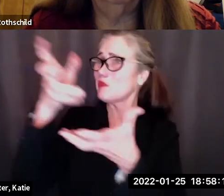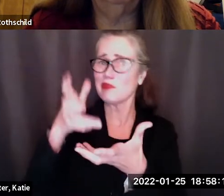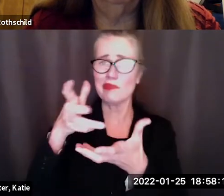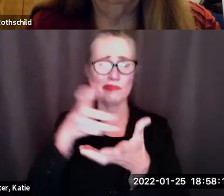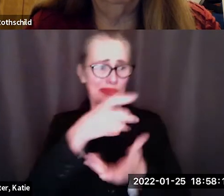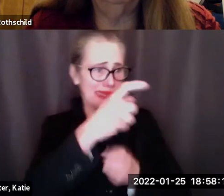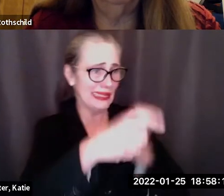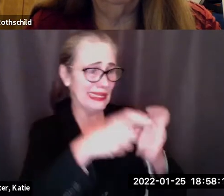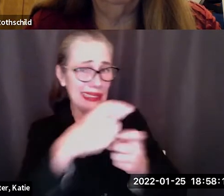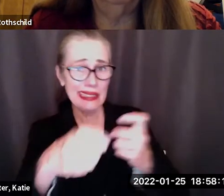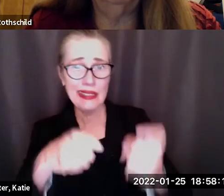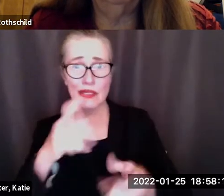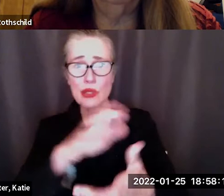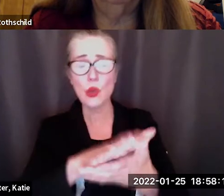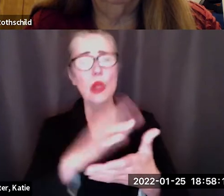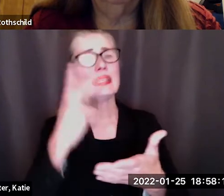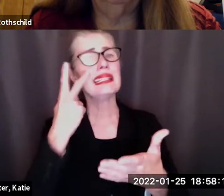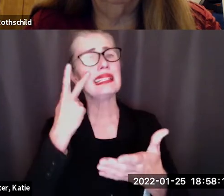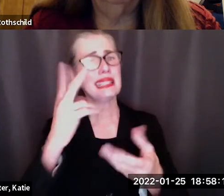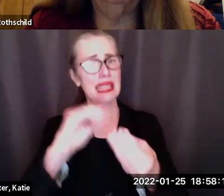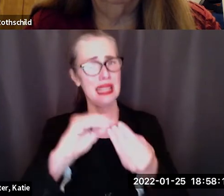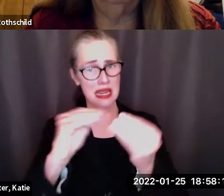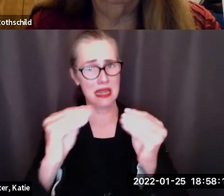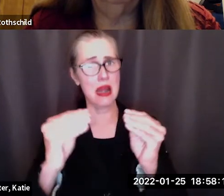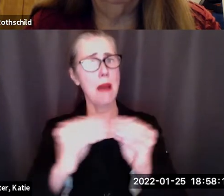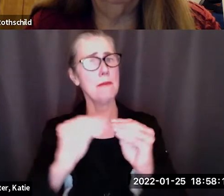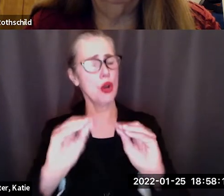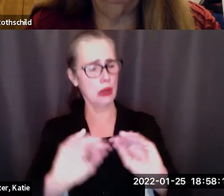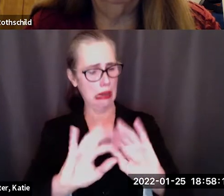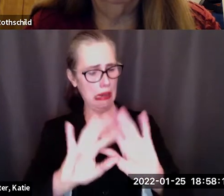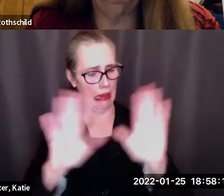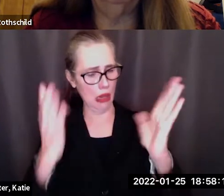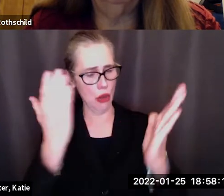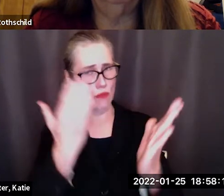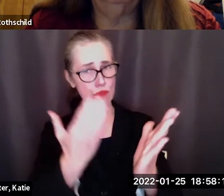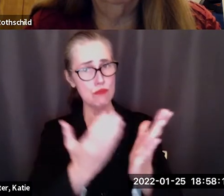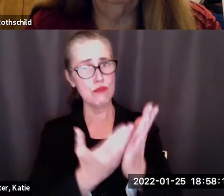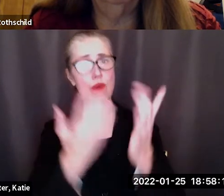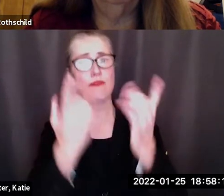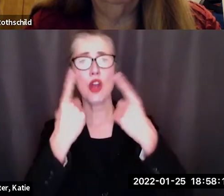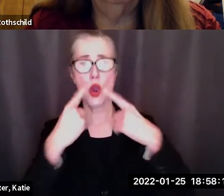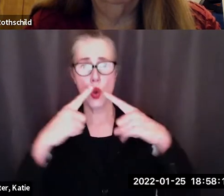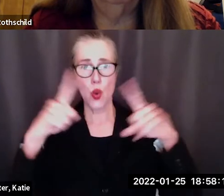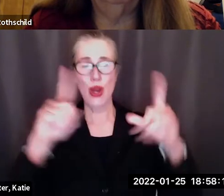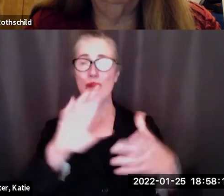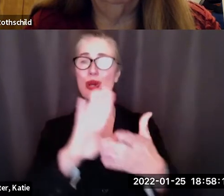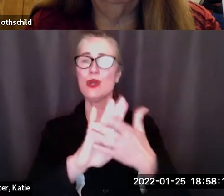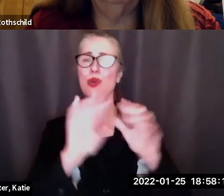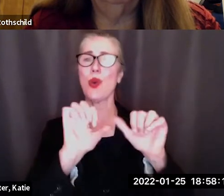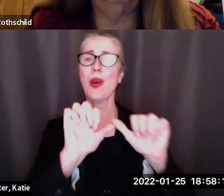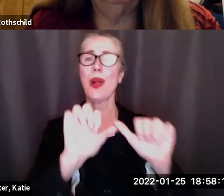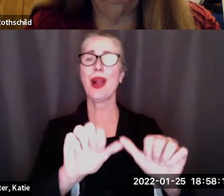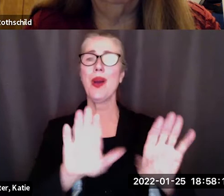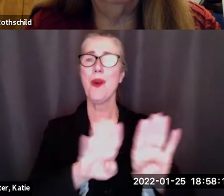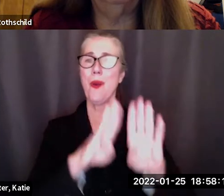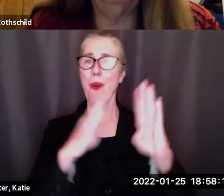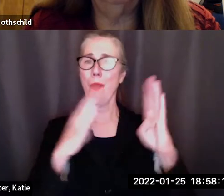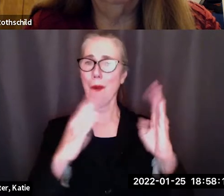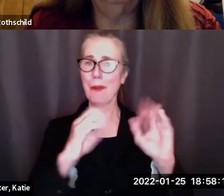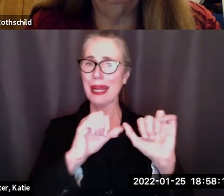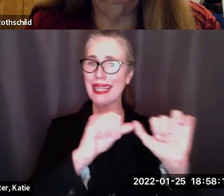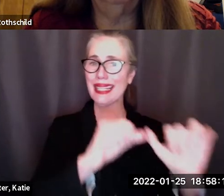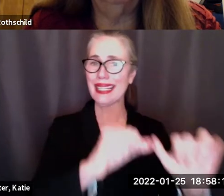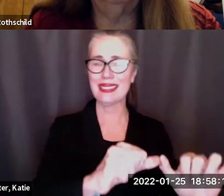see that the numbers speak from the for themselves it is working the schools are open and i want to share a quick